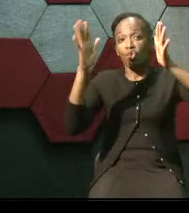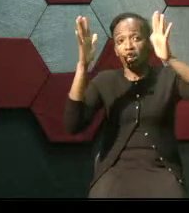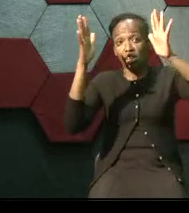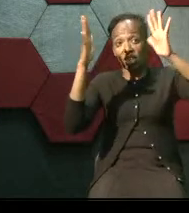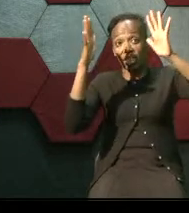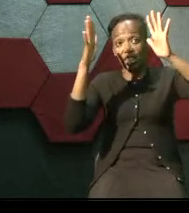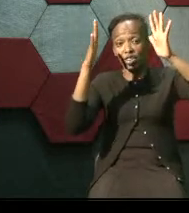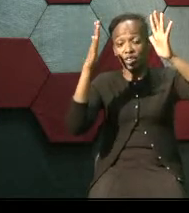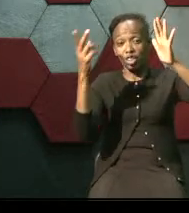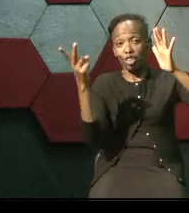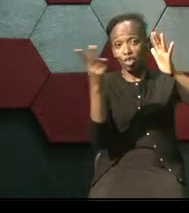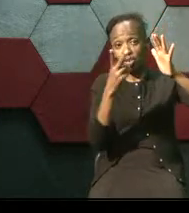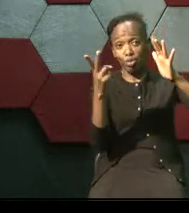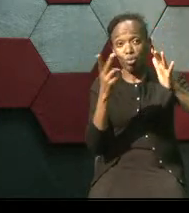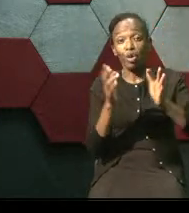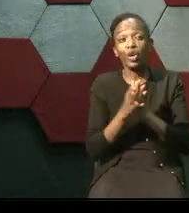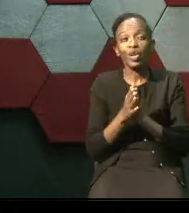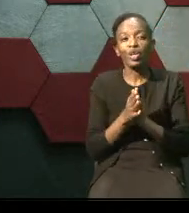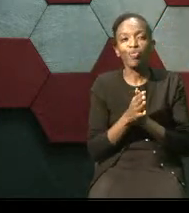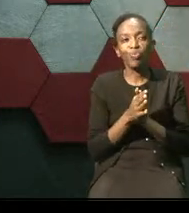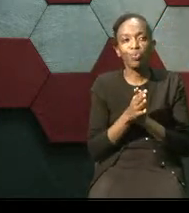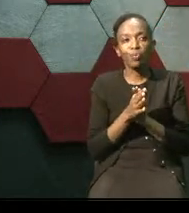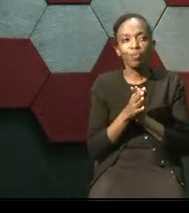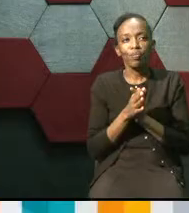Congratulations, Sabrina and Marietta.